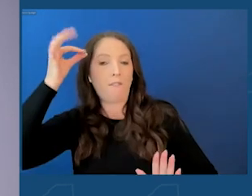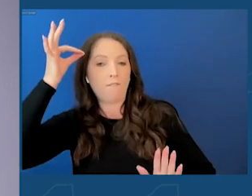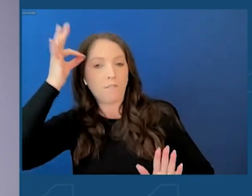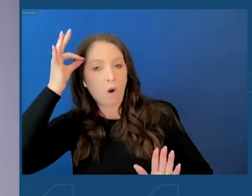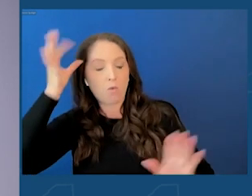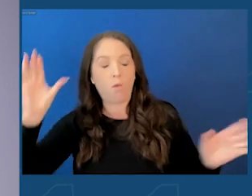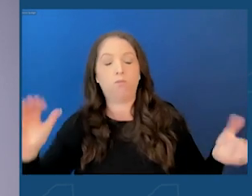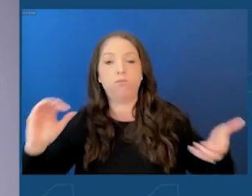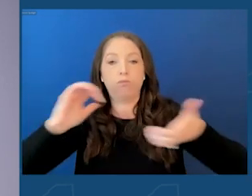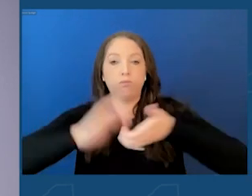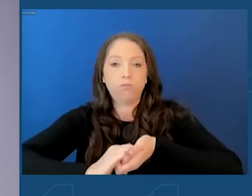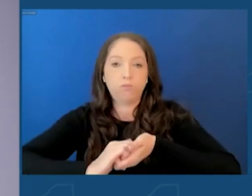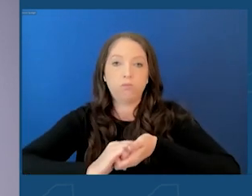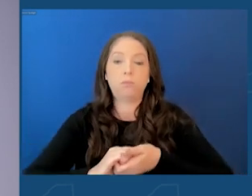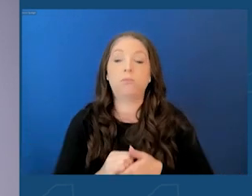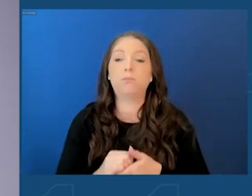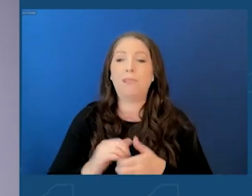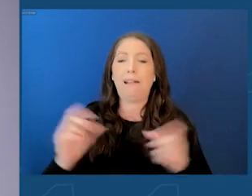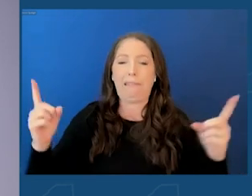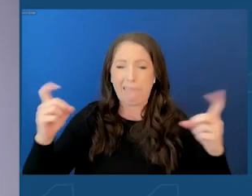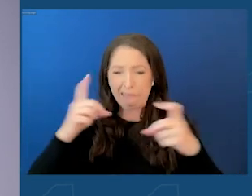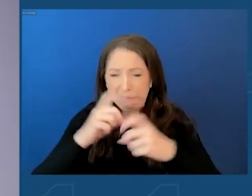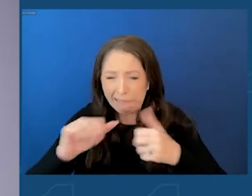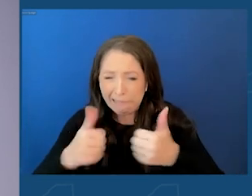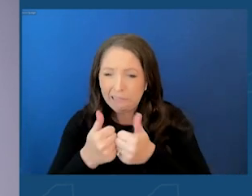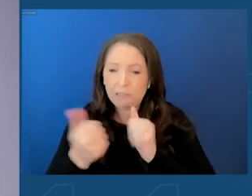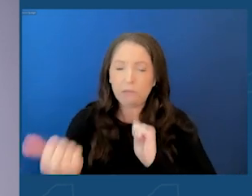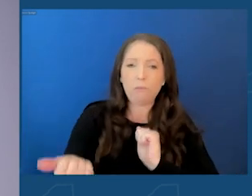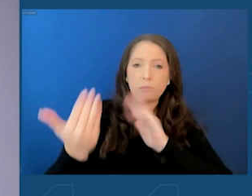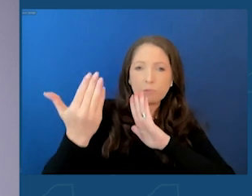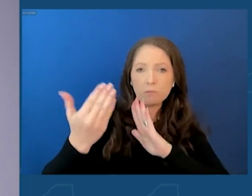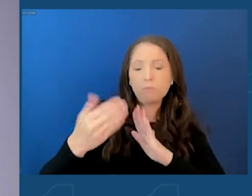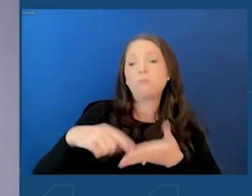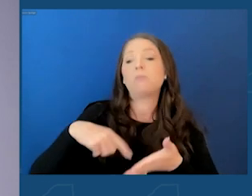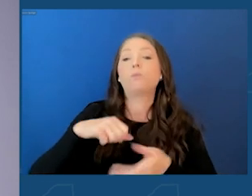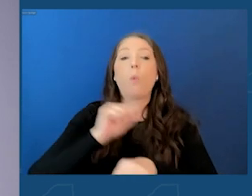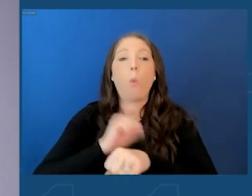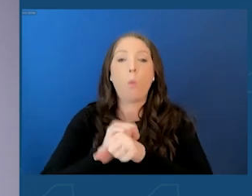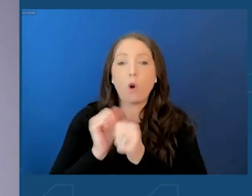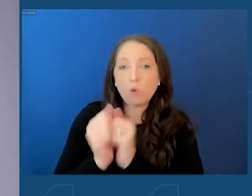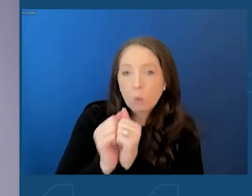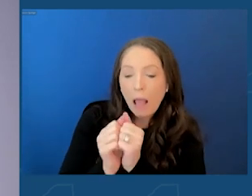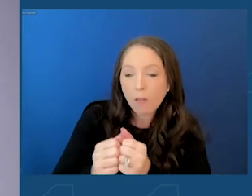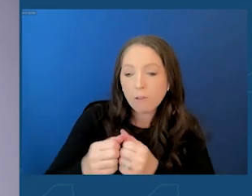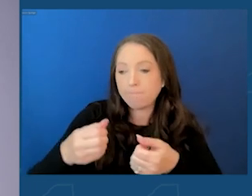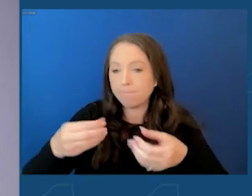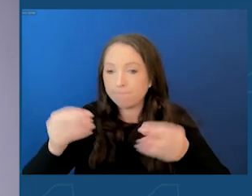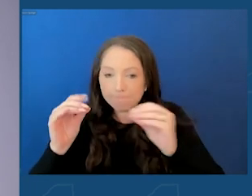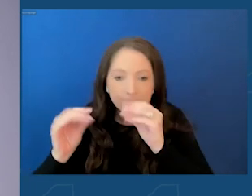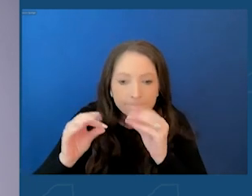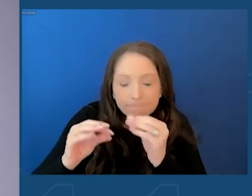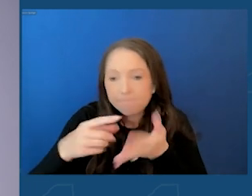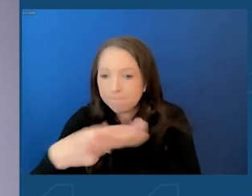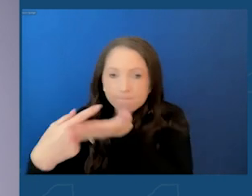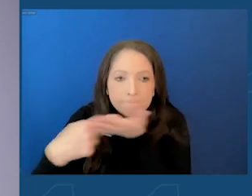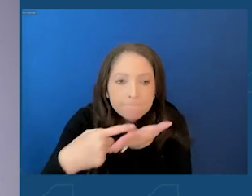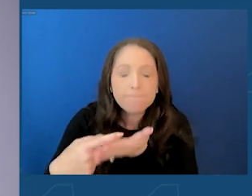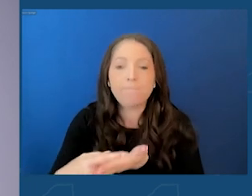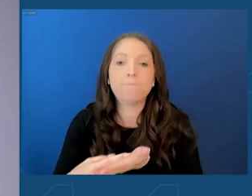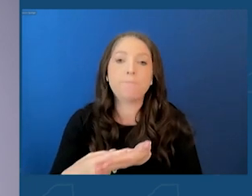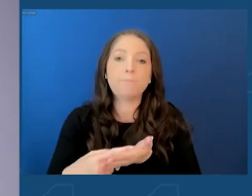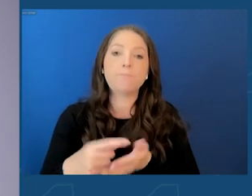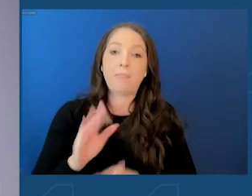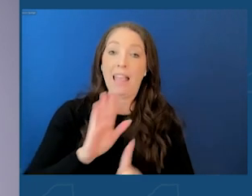complex challenges, work together to find solutions, and get things done for the American people. It's because of his